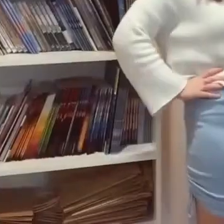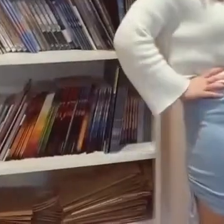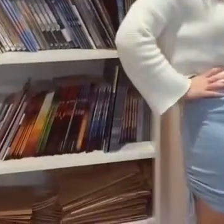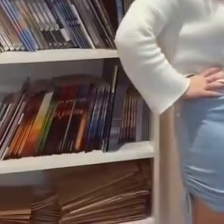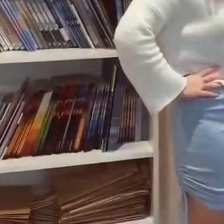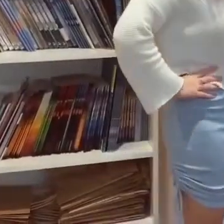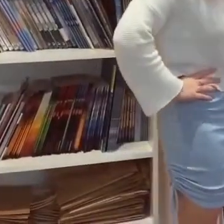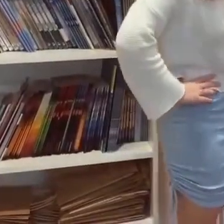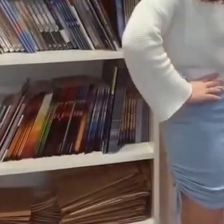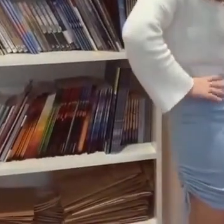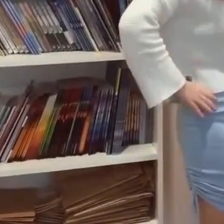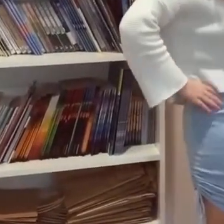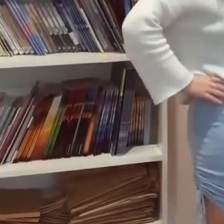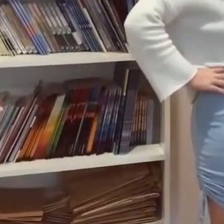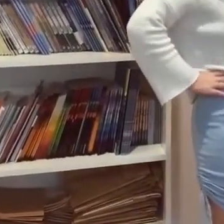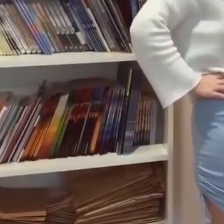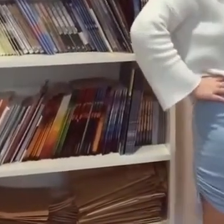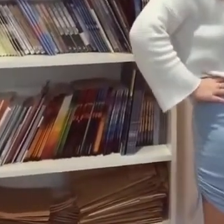obedient.